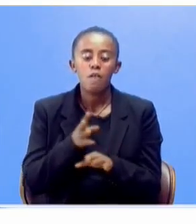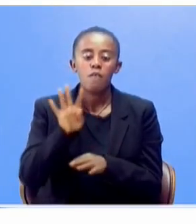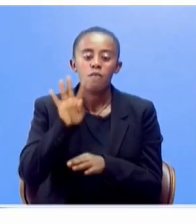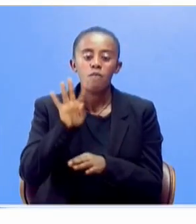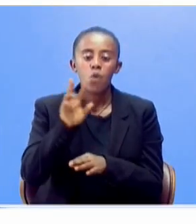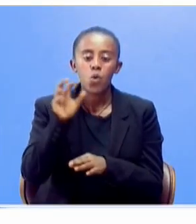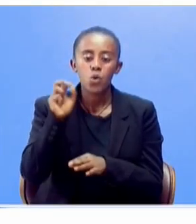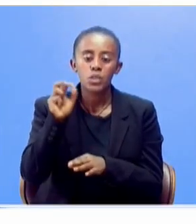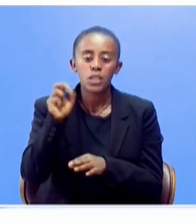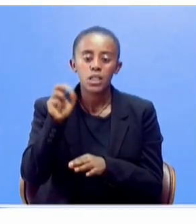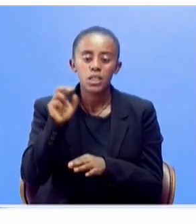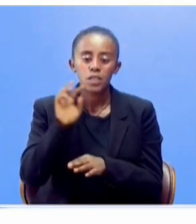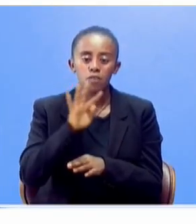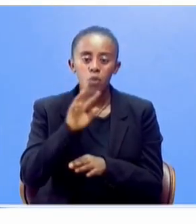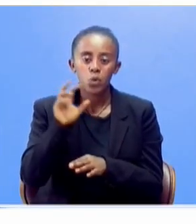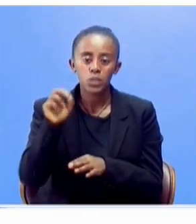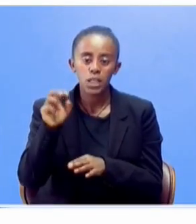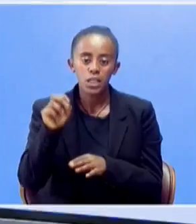4:30.